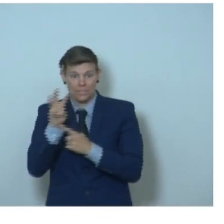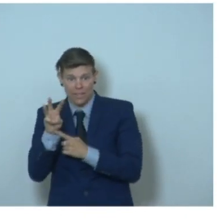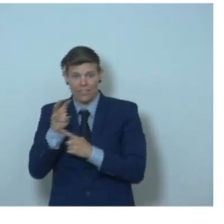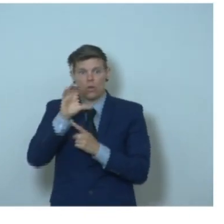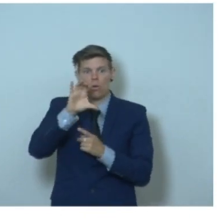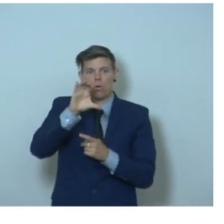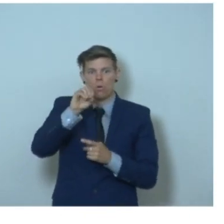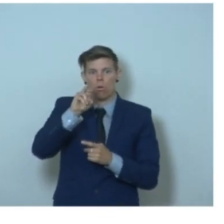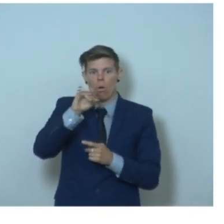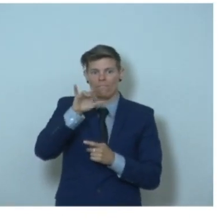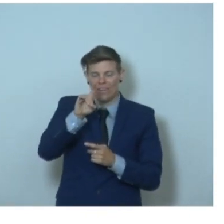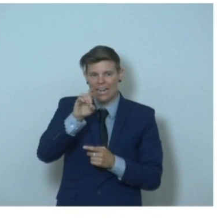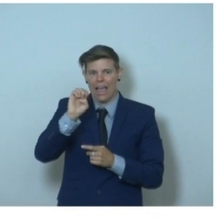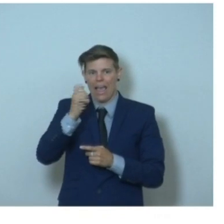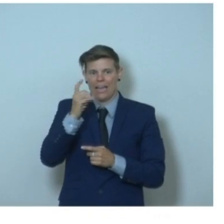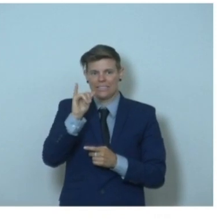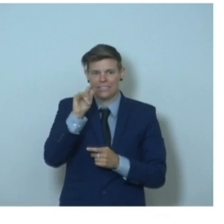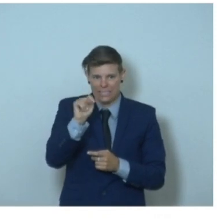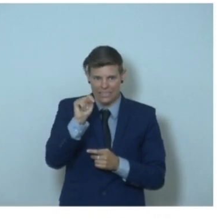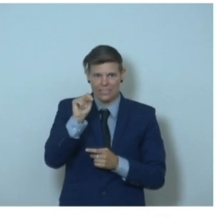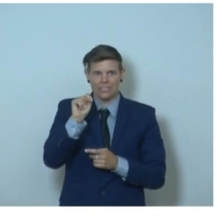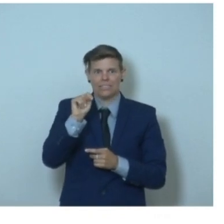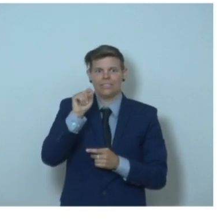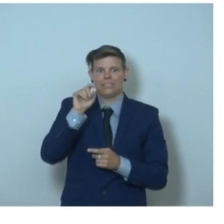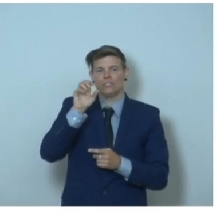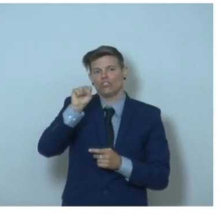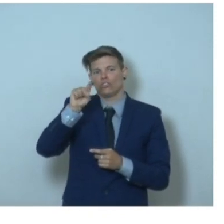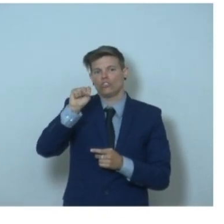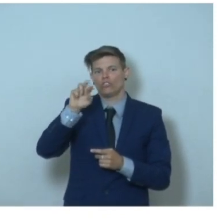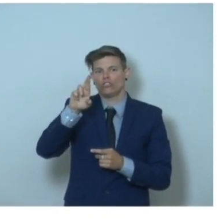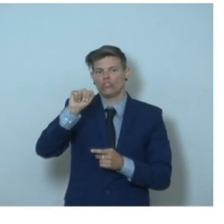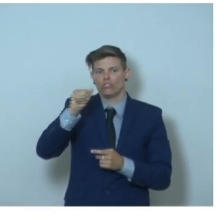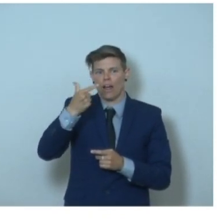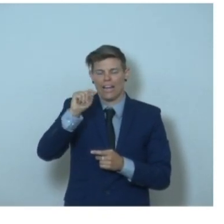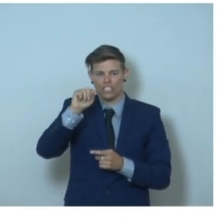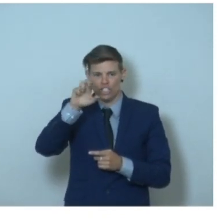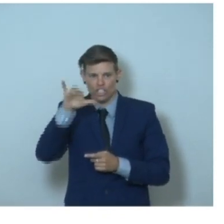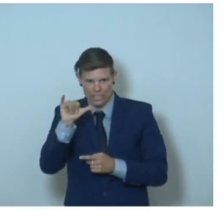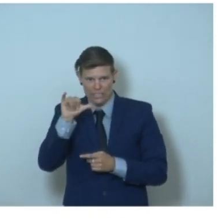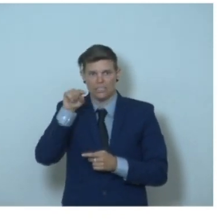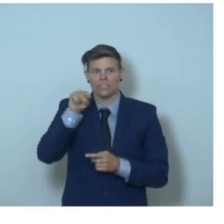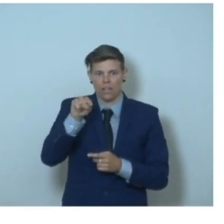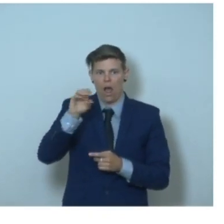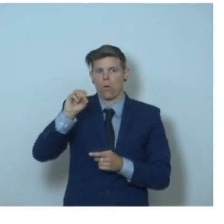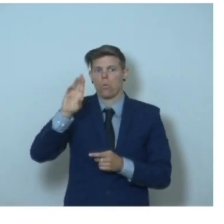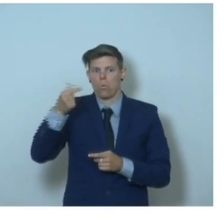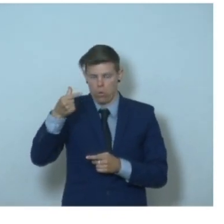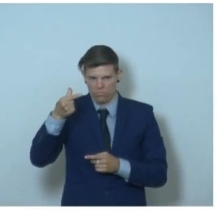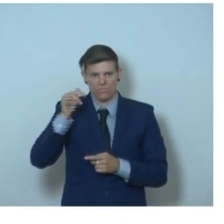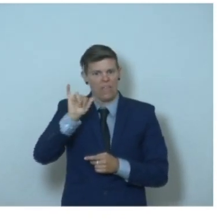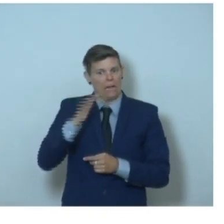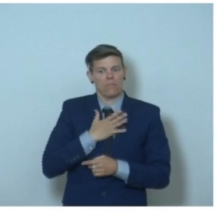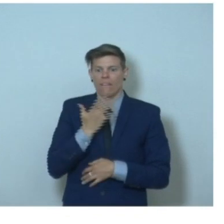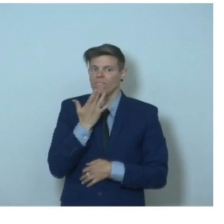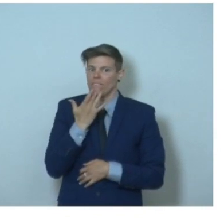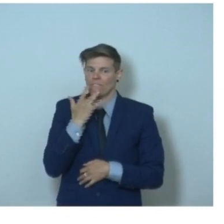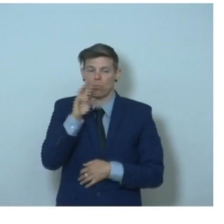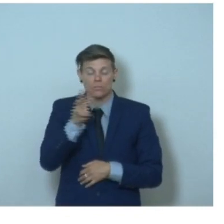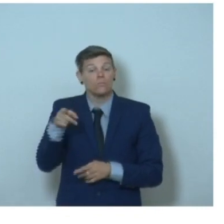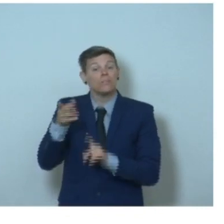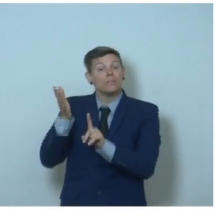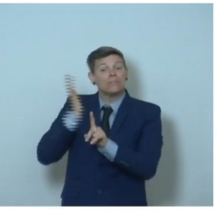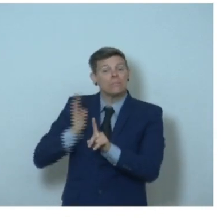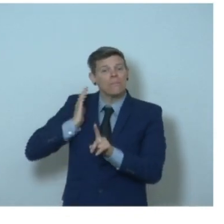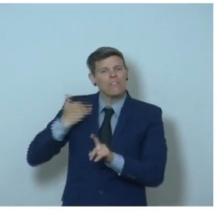covidexitstrategy.org, where New Mexico had been green for a couple of weeks running, we've turned red. And you can see here the reason is, even though we're